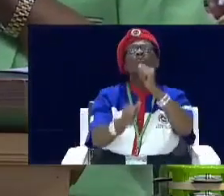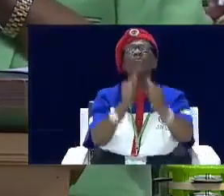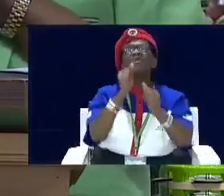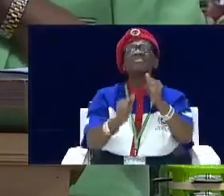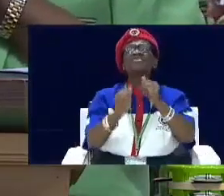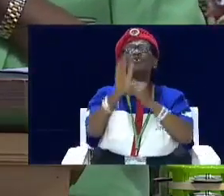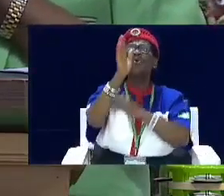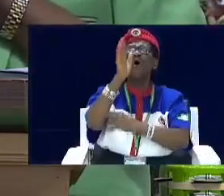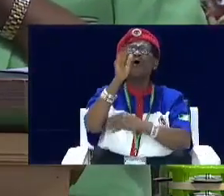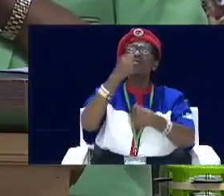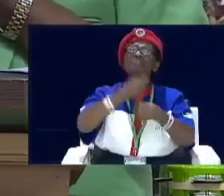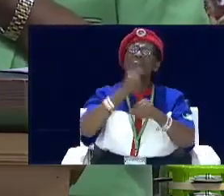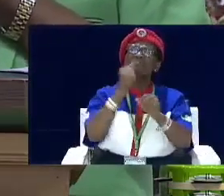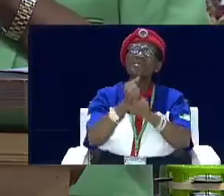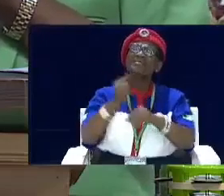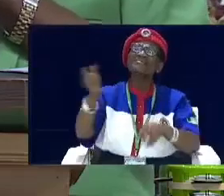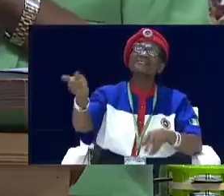ọ.